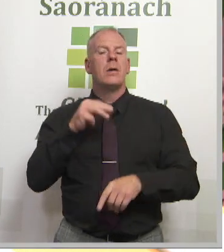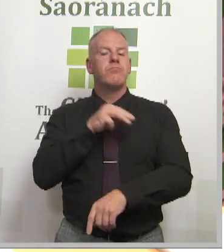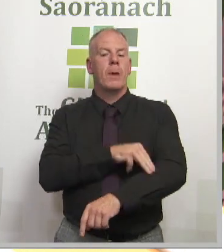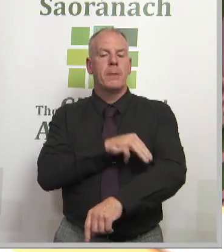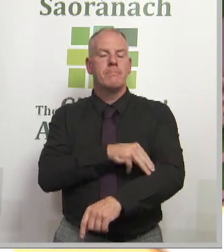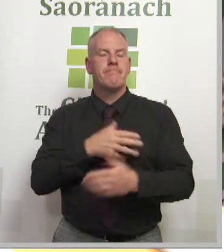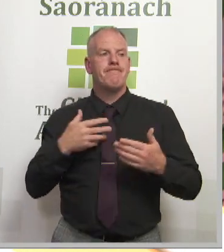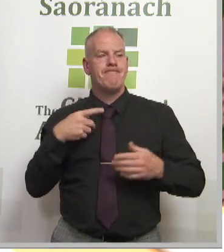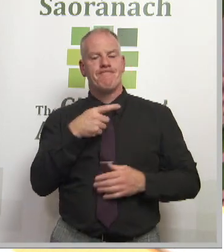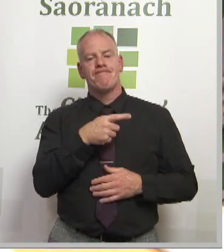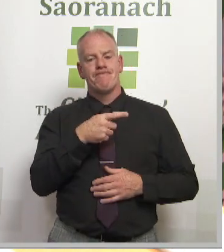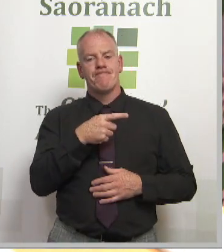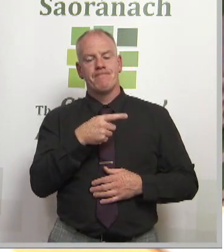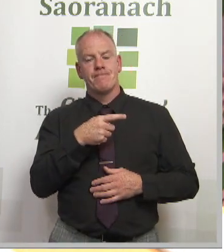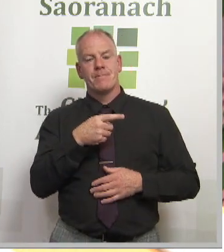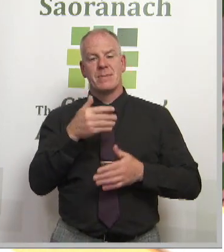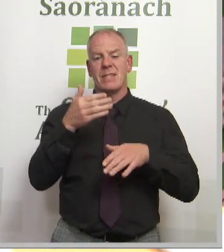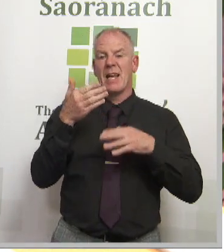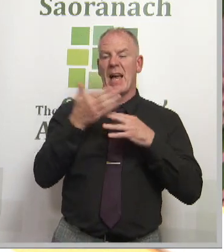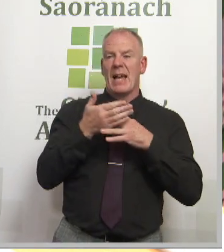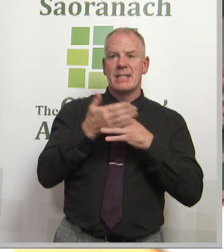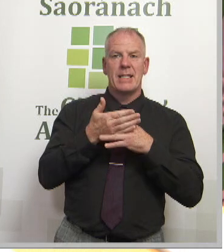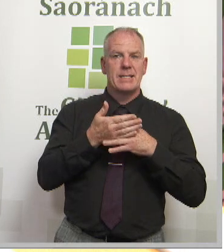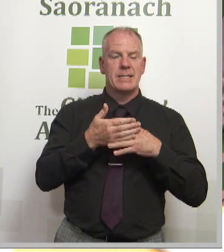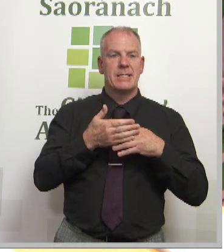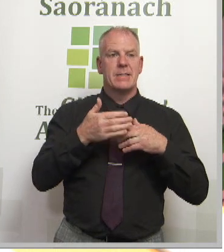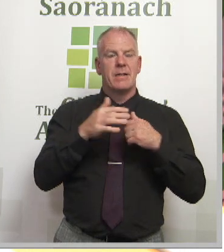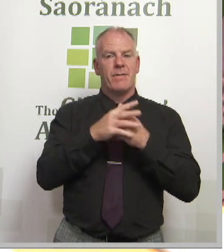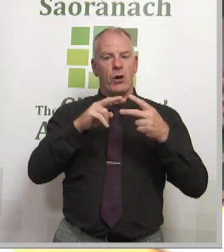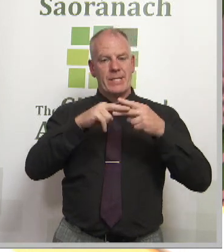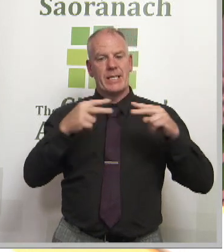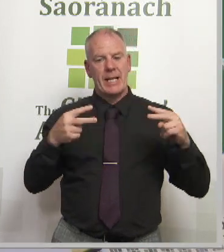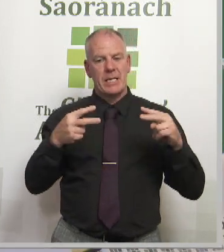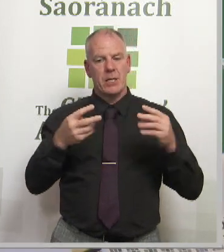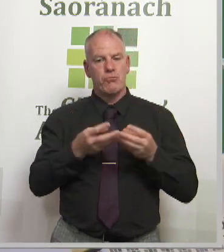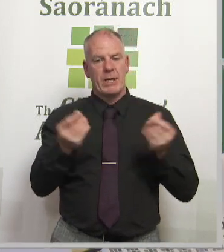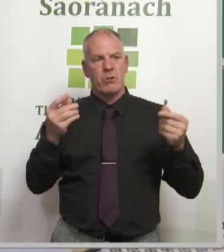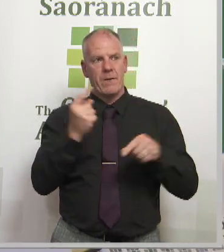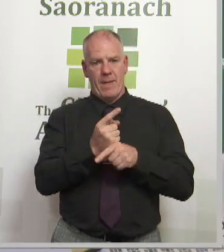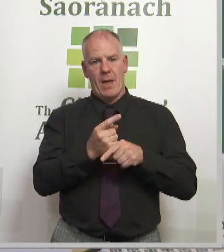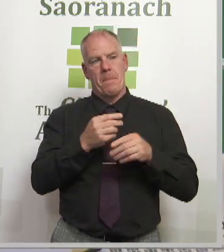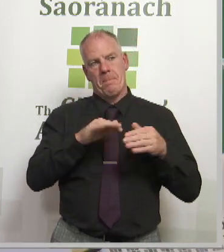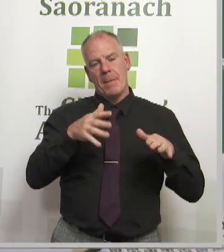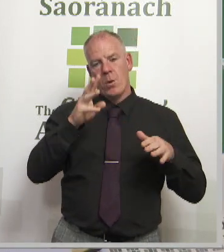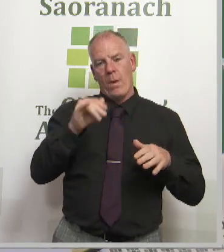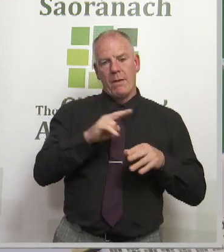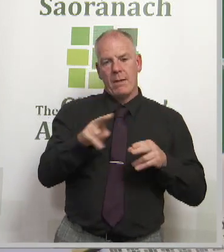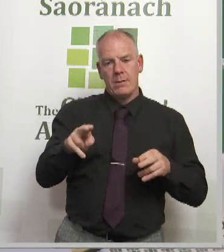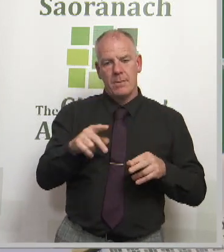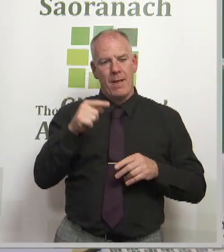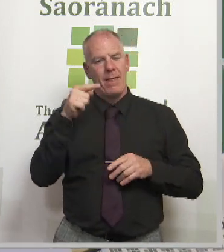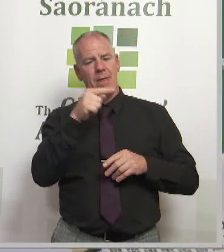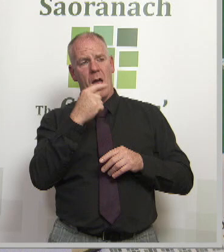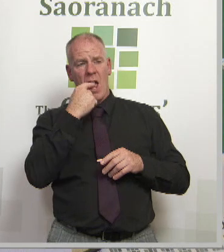of access to and benefits to genetic resources might be a factor for them. So they